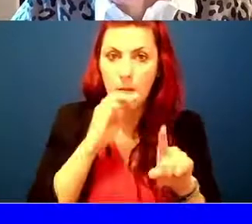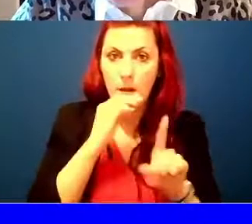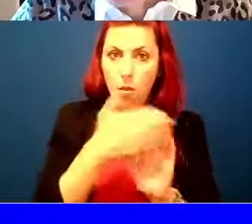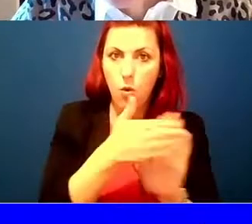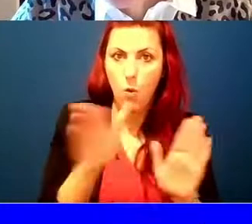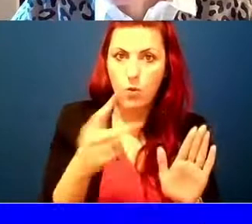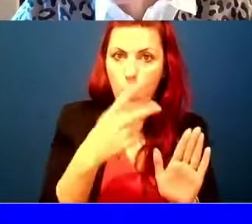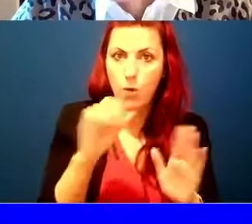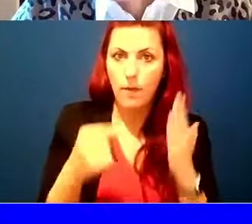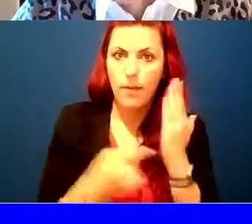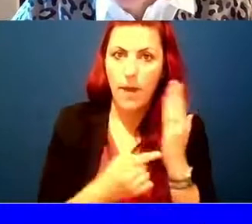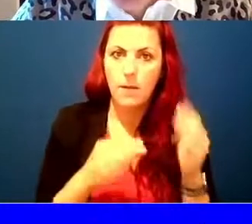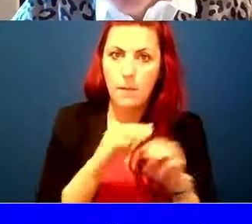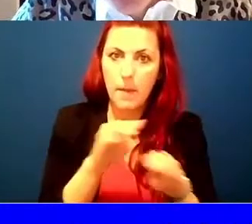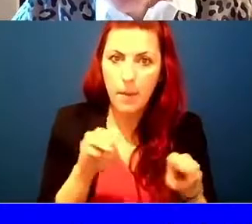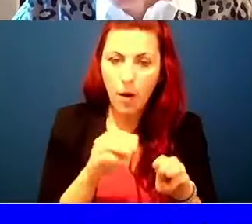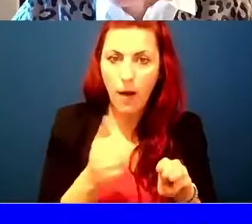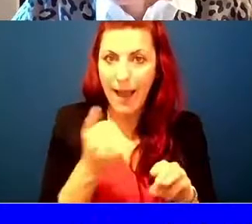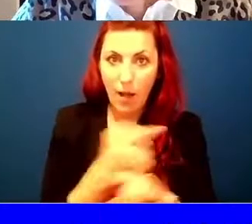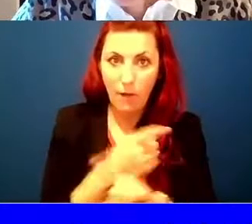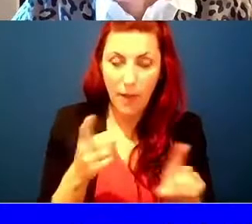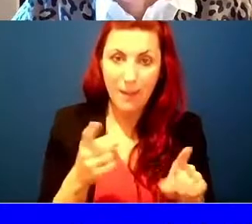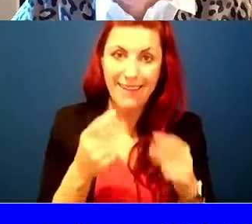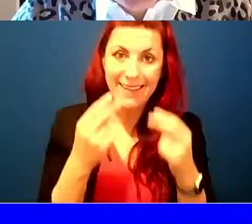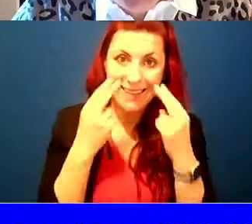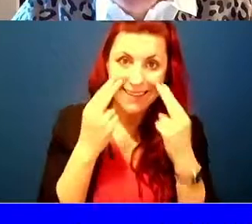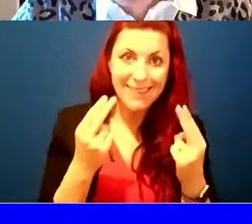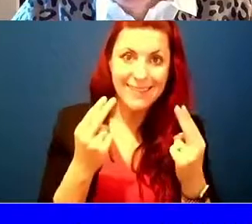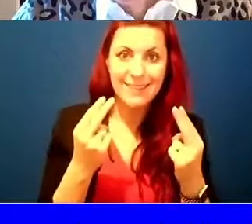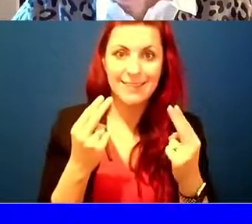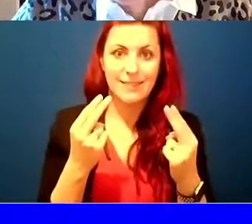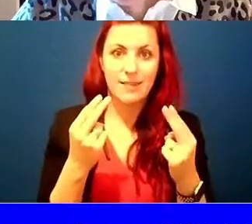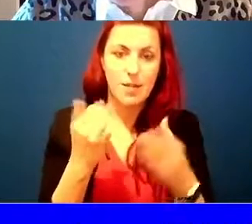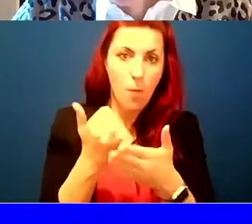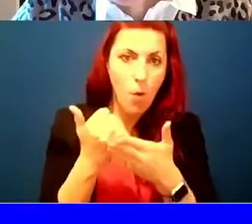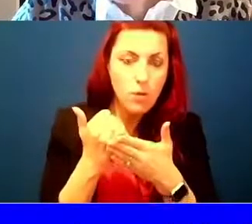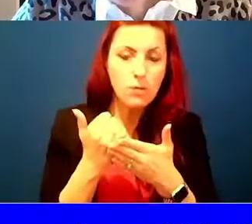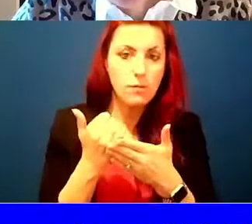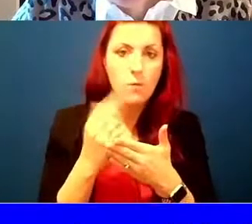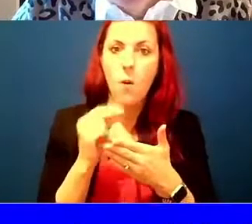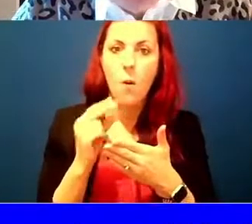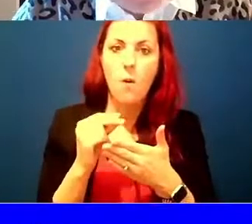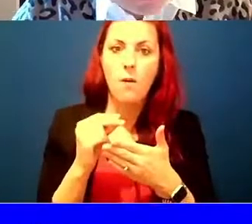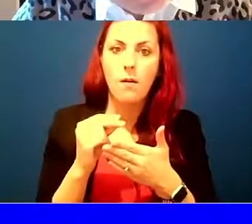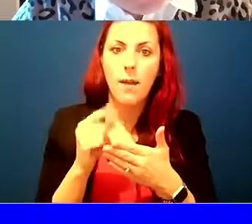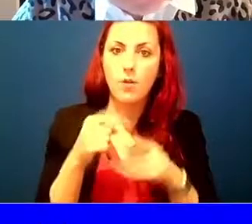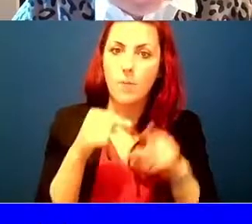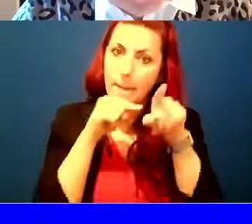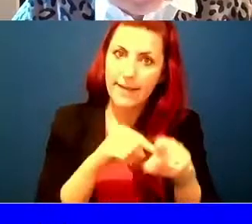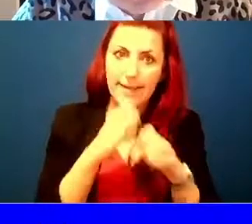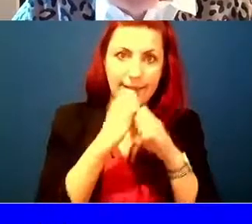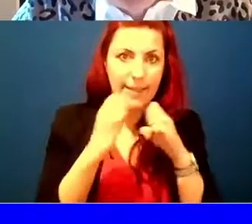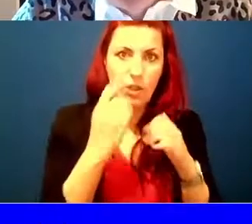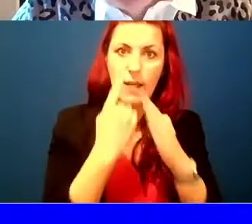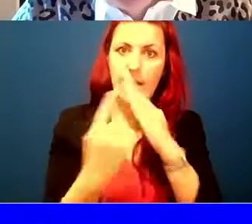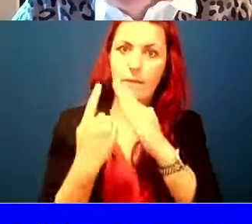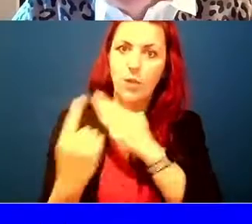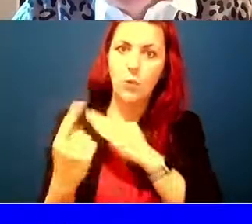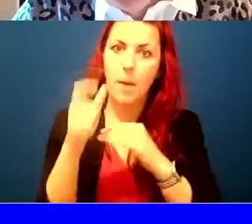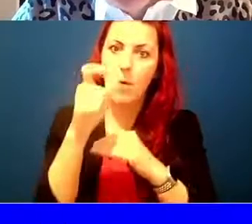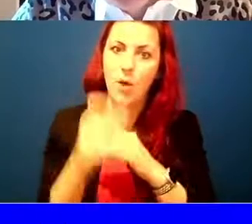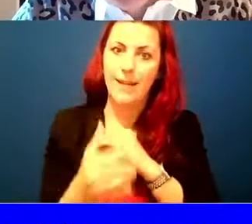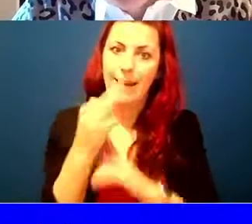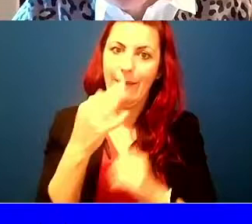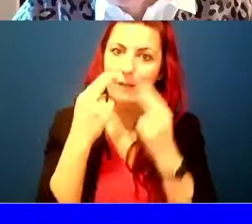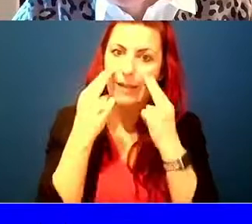any one of them would necessarily need the supports under the Act, and that will depend very much on individual